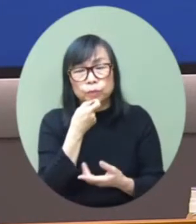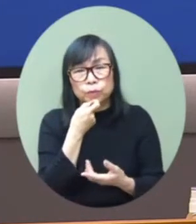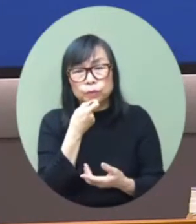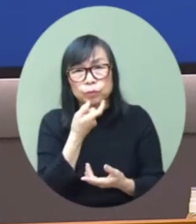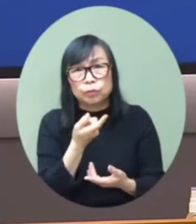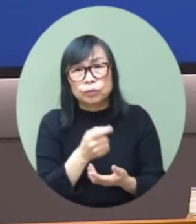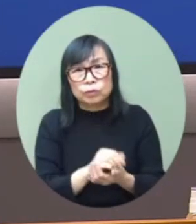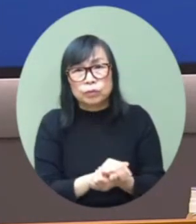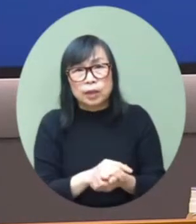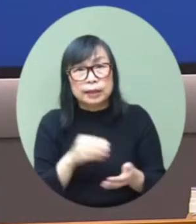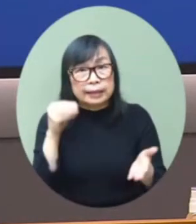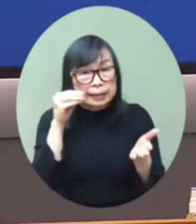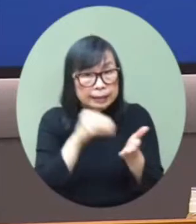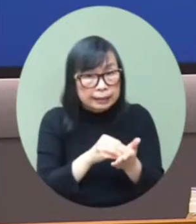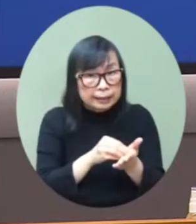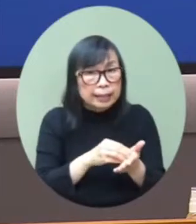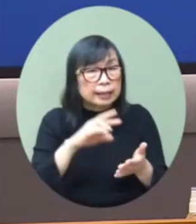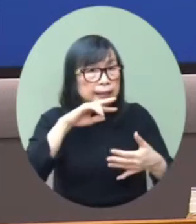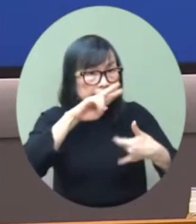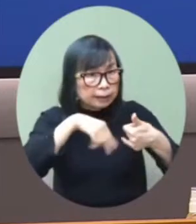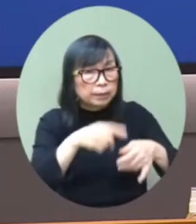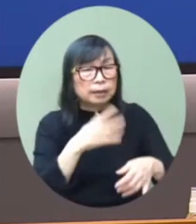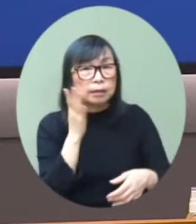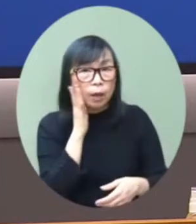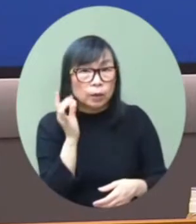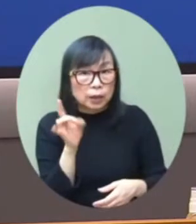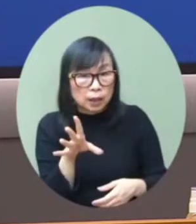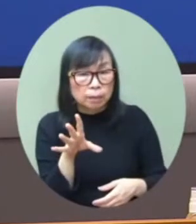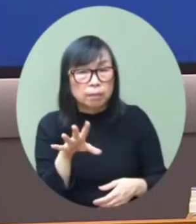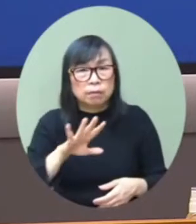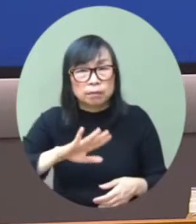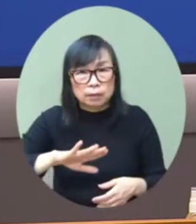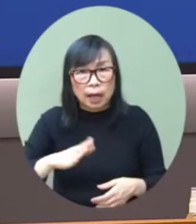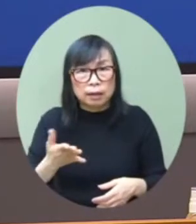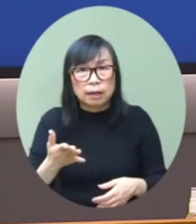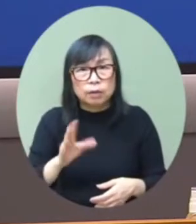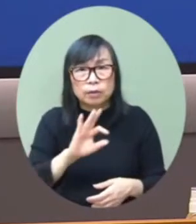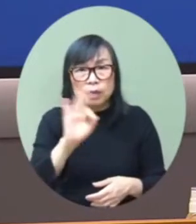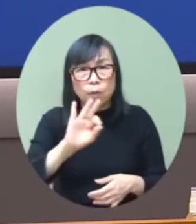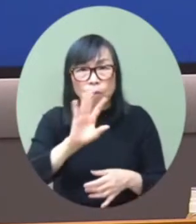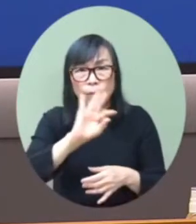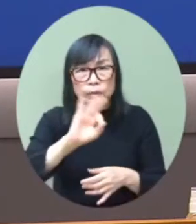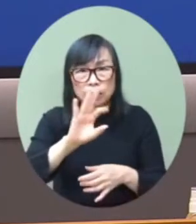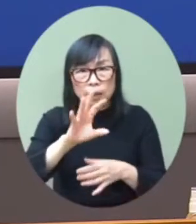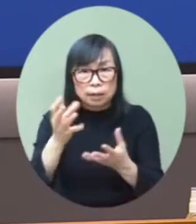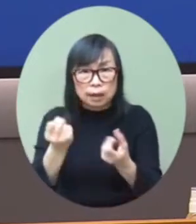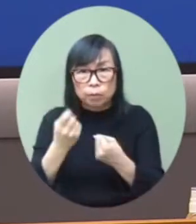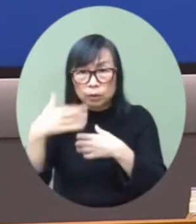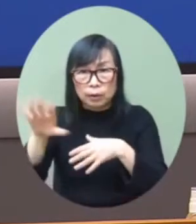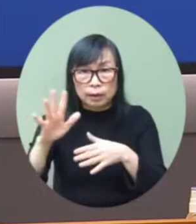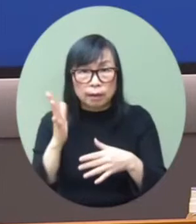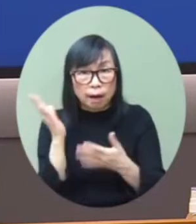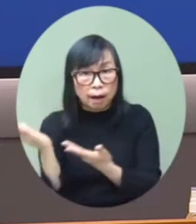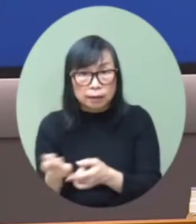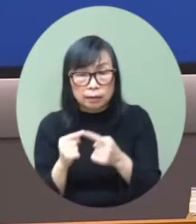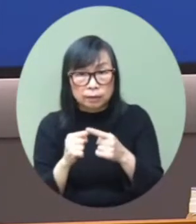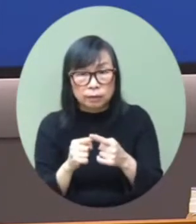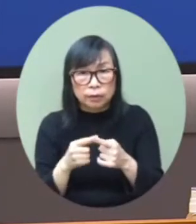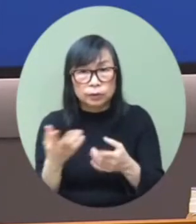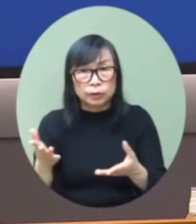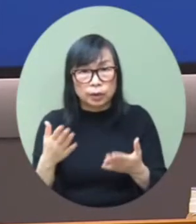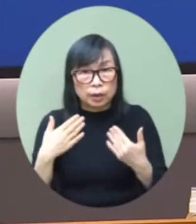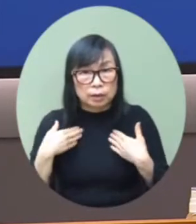If they are willing to become a designated quarantine hotel, that